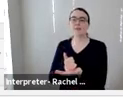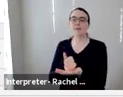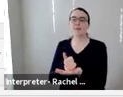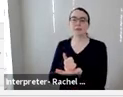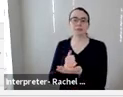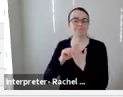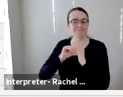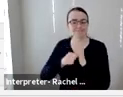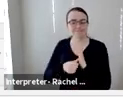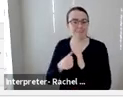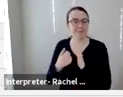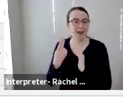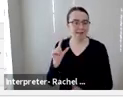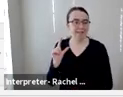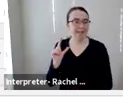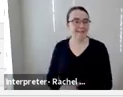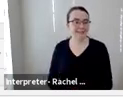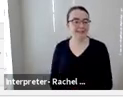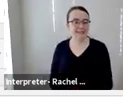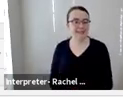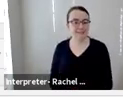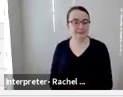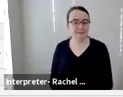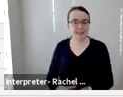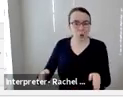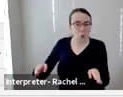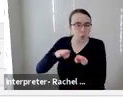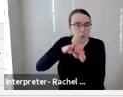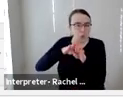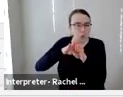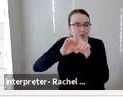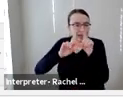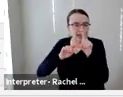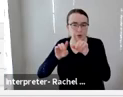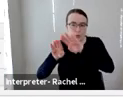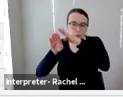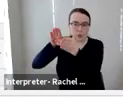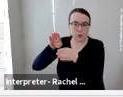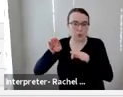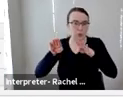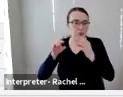highlights and angles where things change.